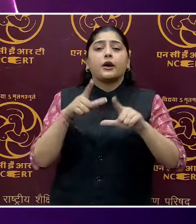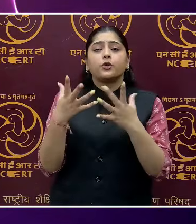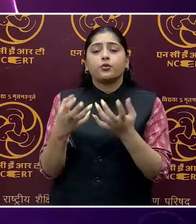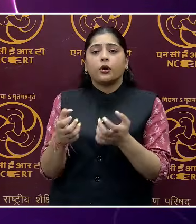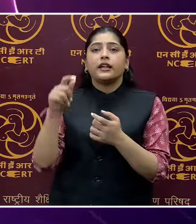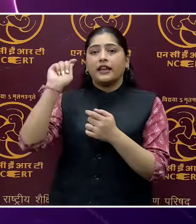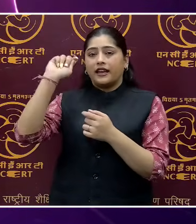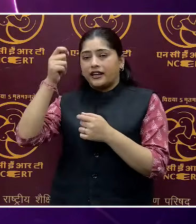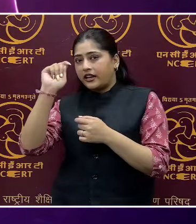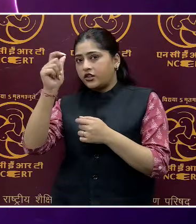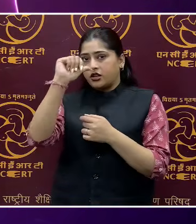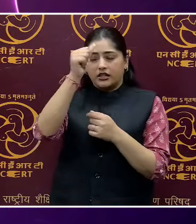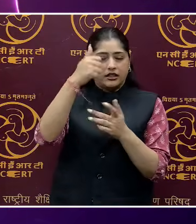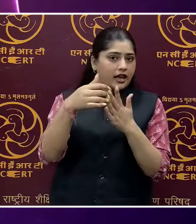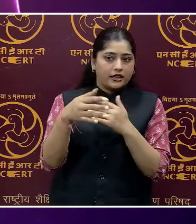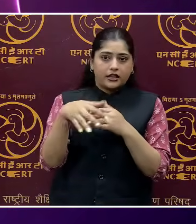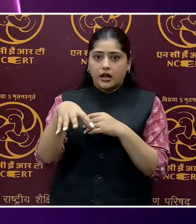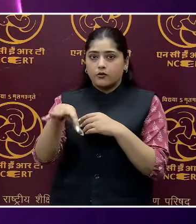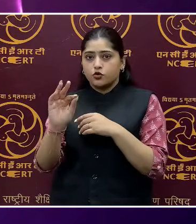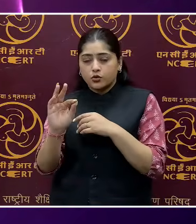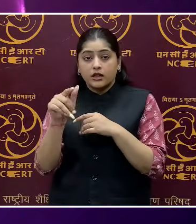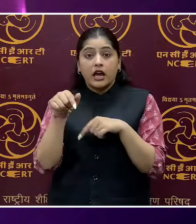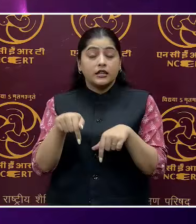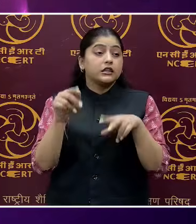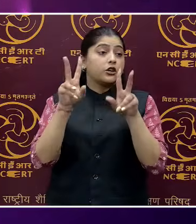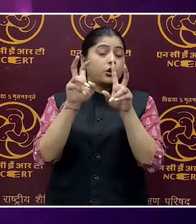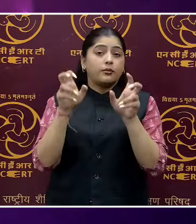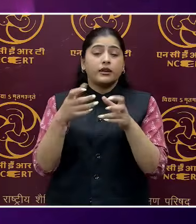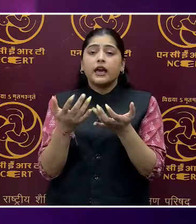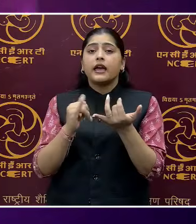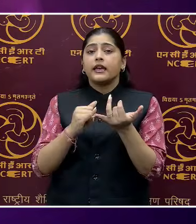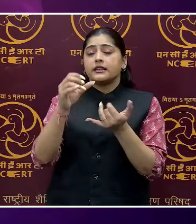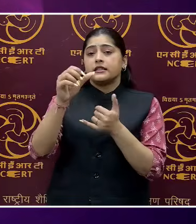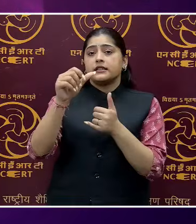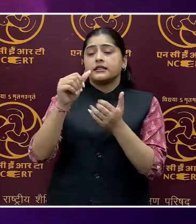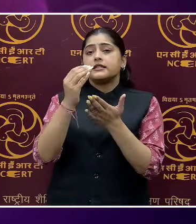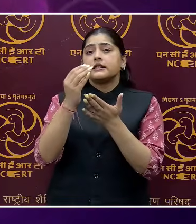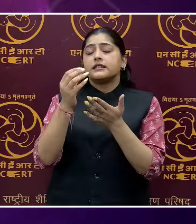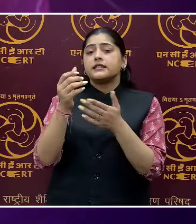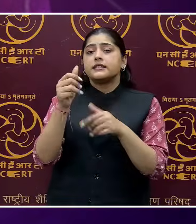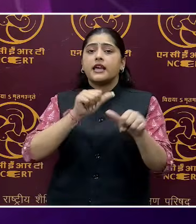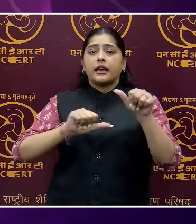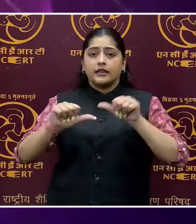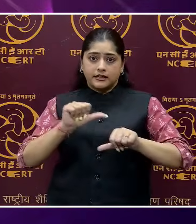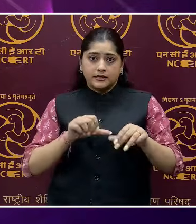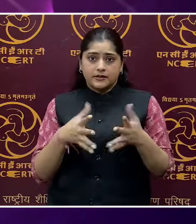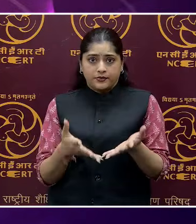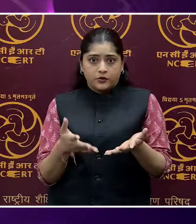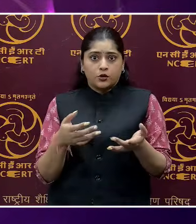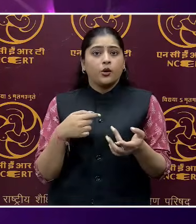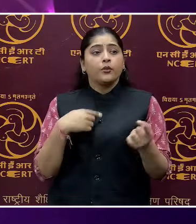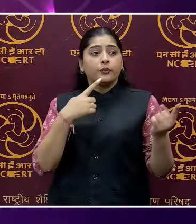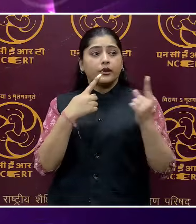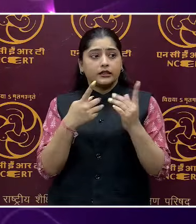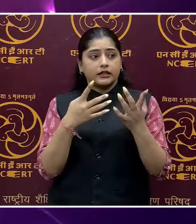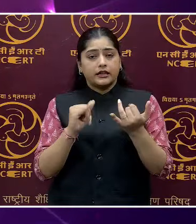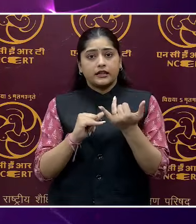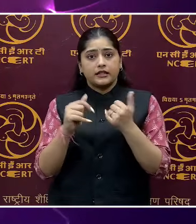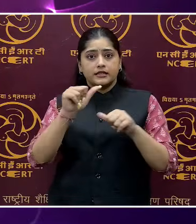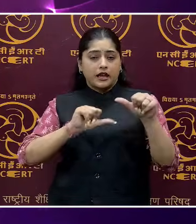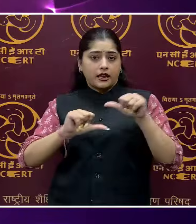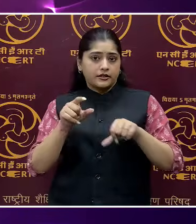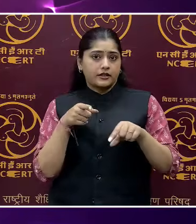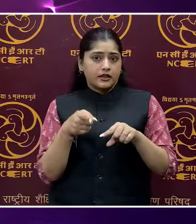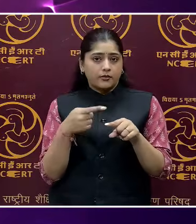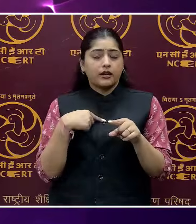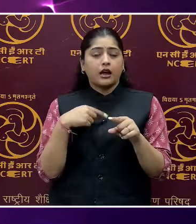And today's topic of demonstration is of science, so here I'll select science. Now this will lend to this page, welcome to